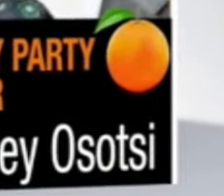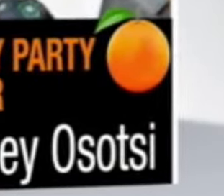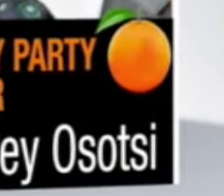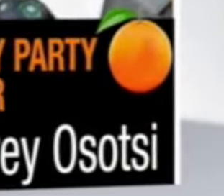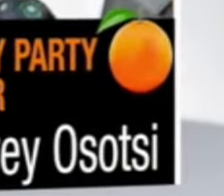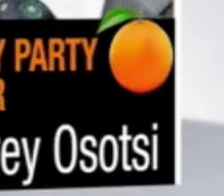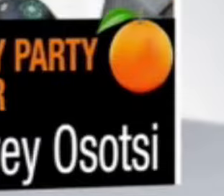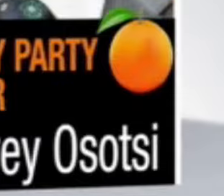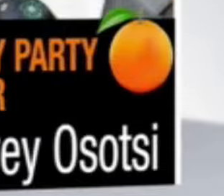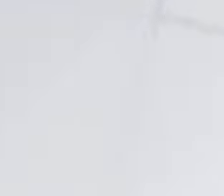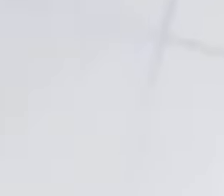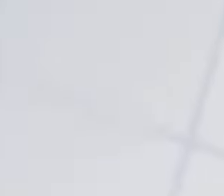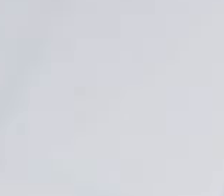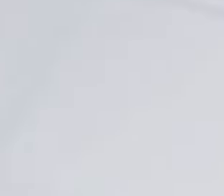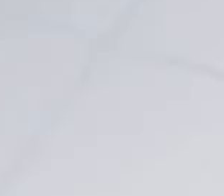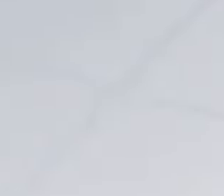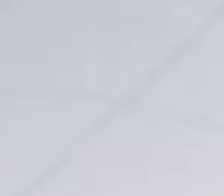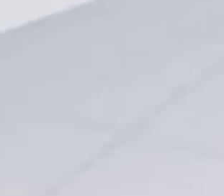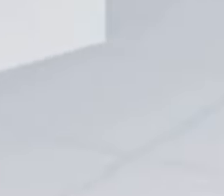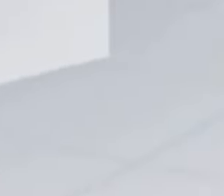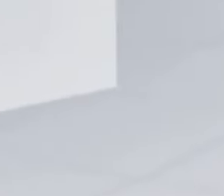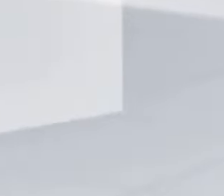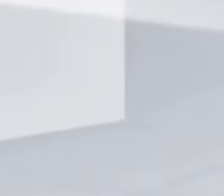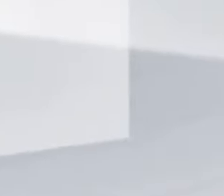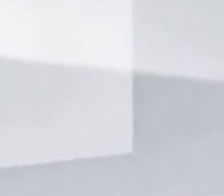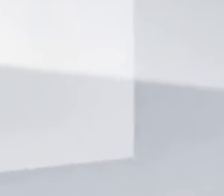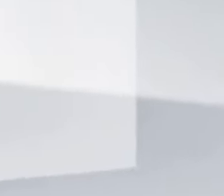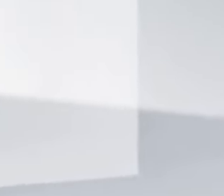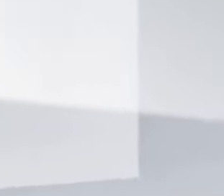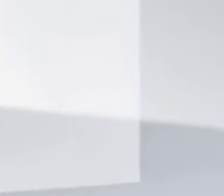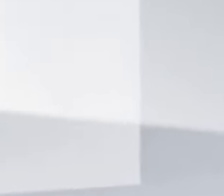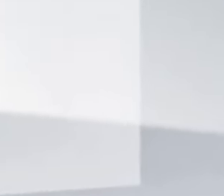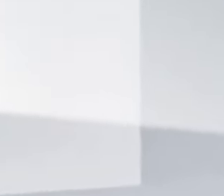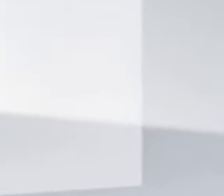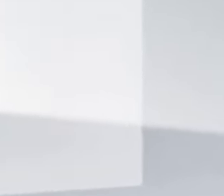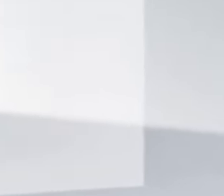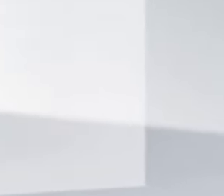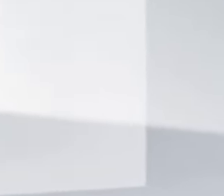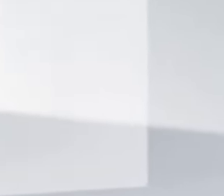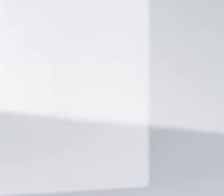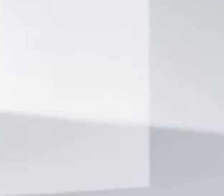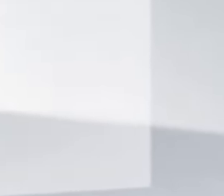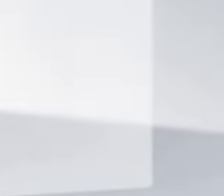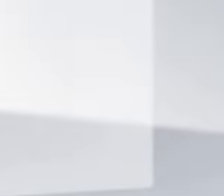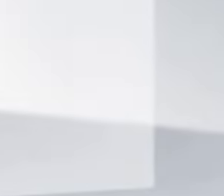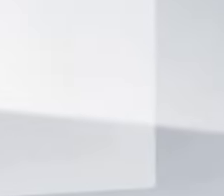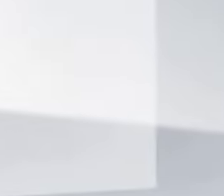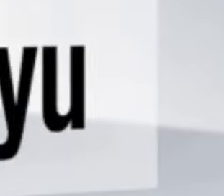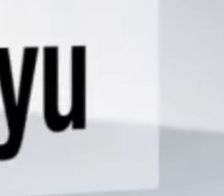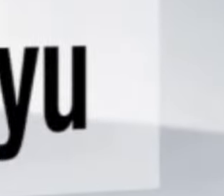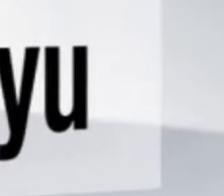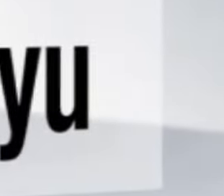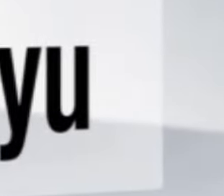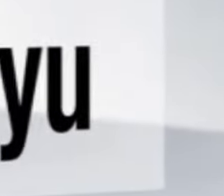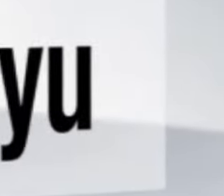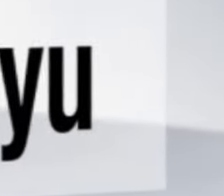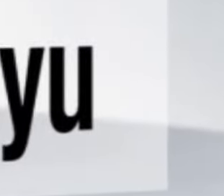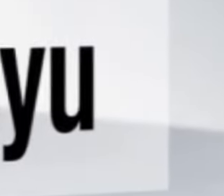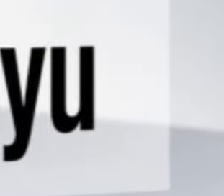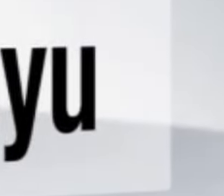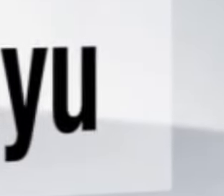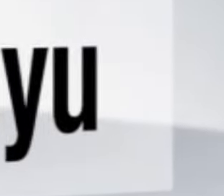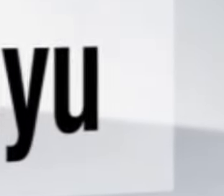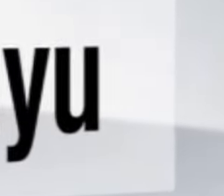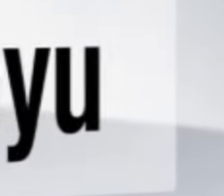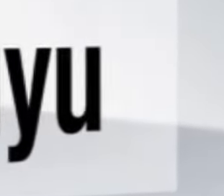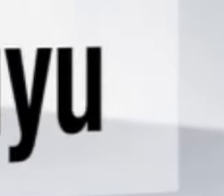Nasir. Further, the ODM party is proposing MP Rosa Buyu to take the position of recently